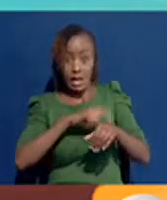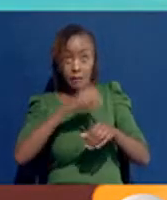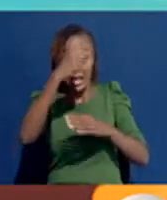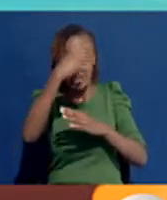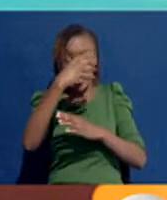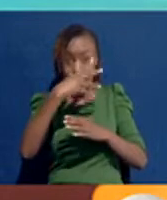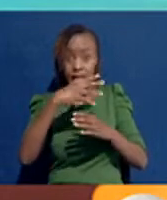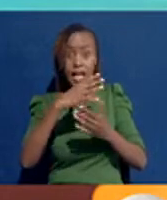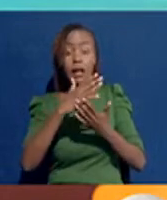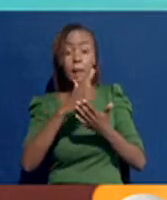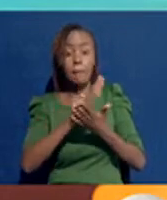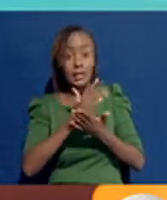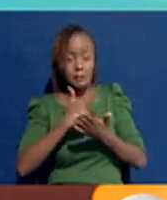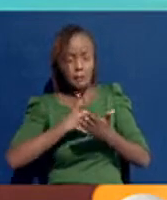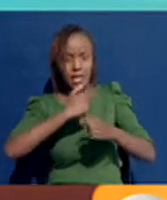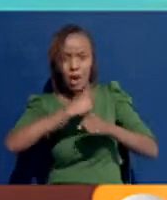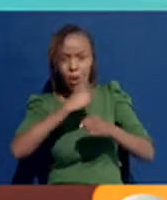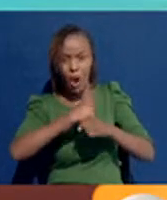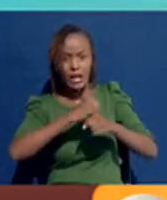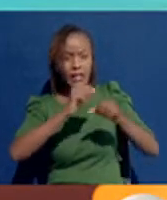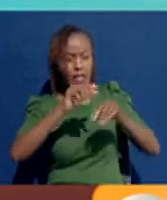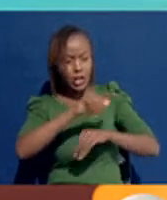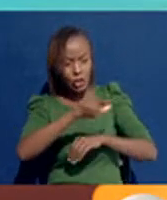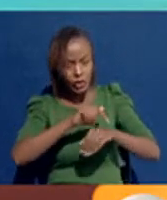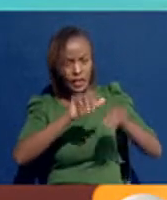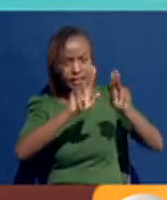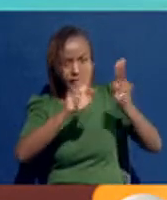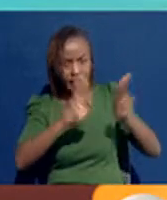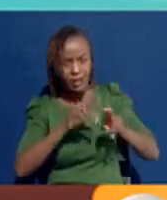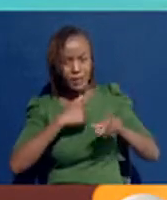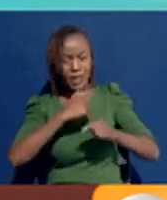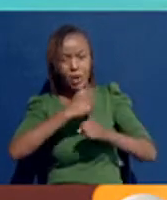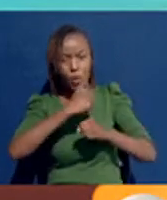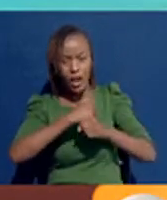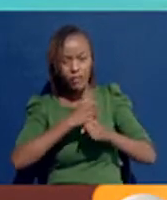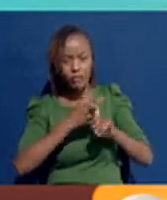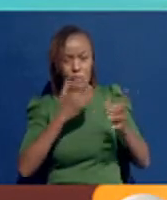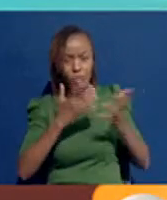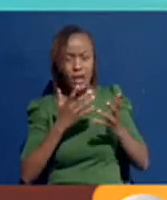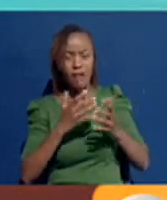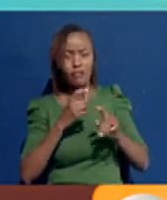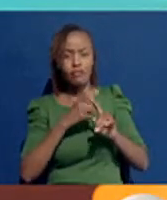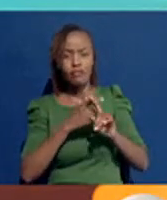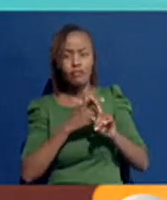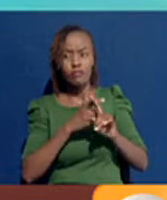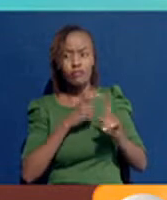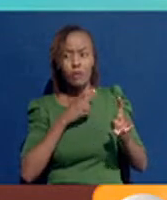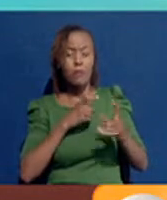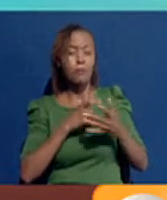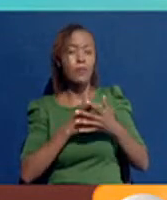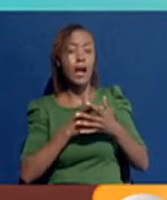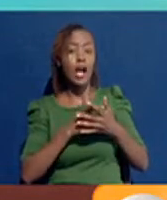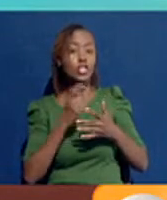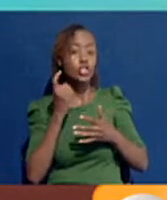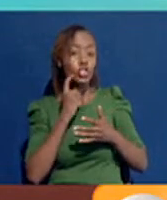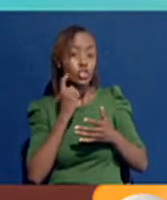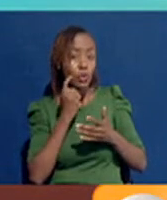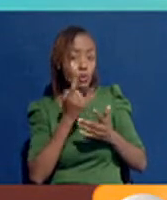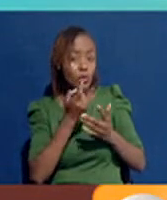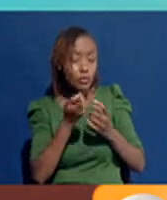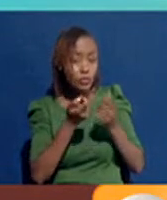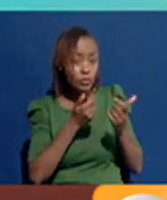And especially from the downstream and upstream. Downstream means that is the retail outlets, and upstream,